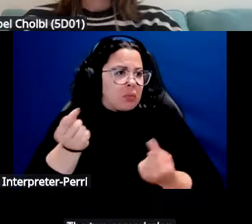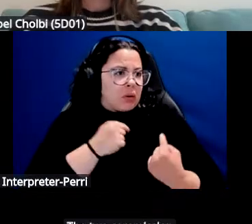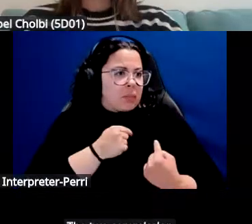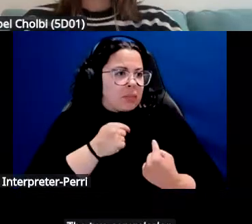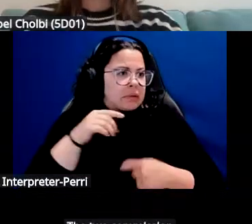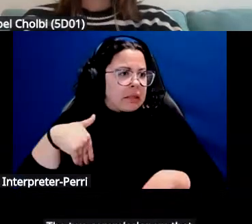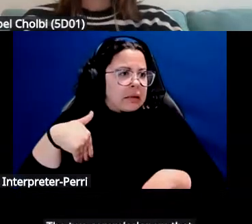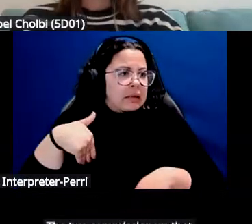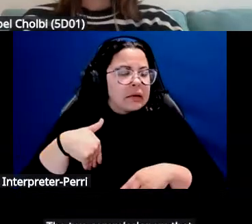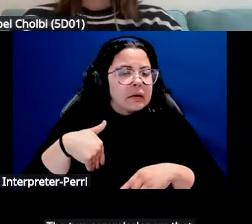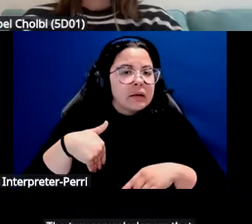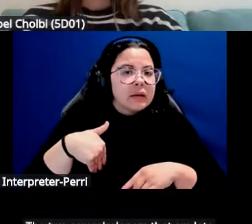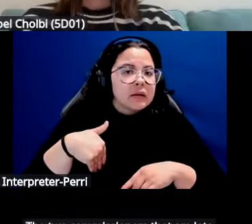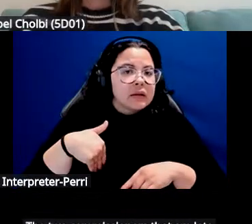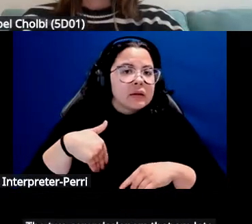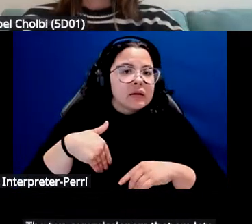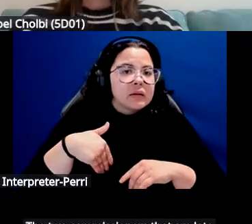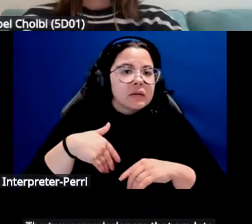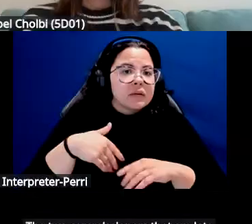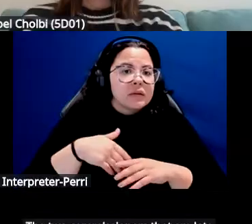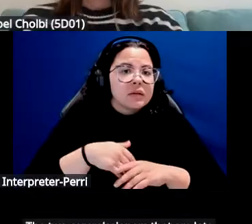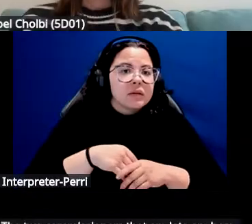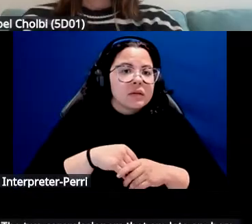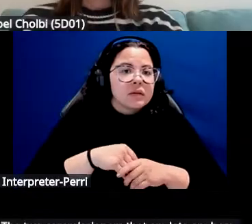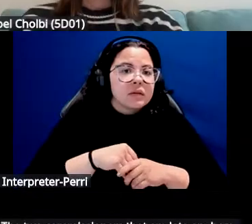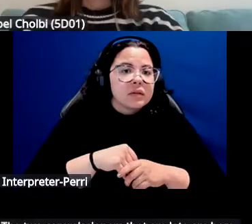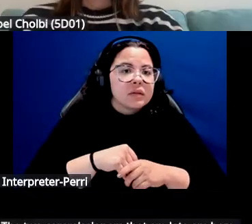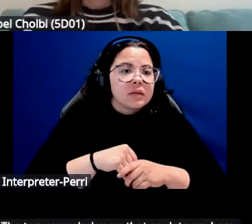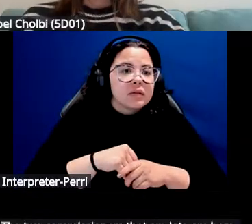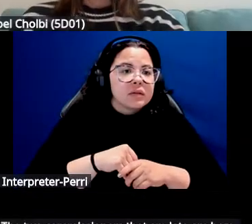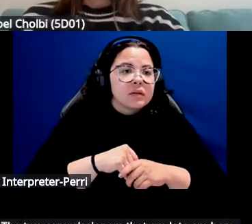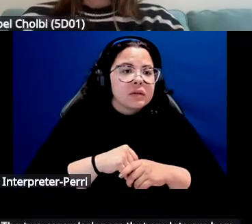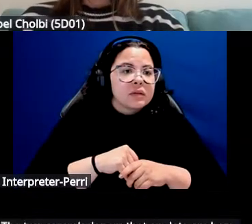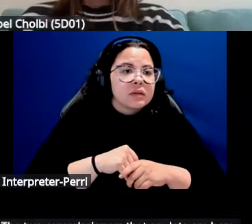late are here?